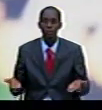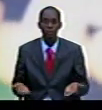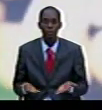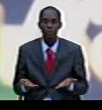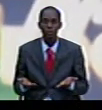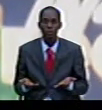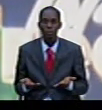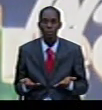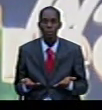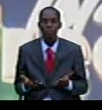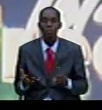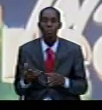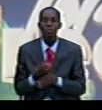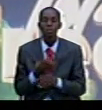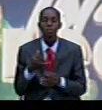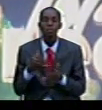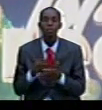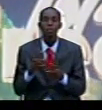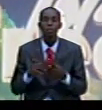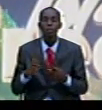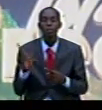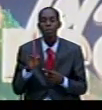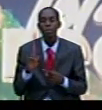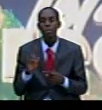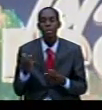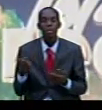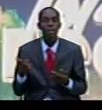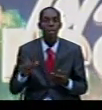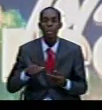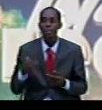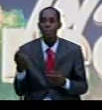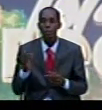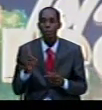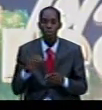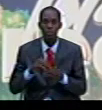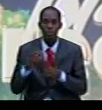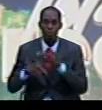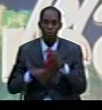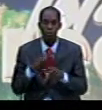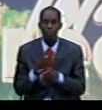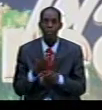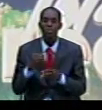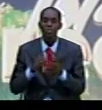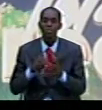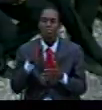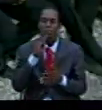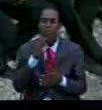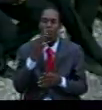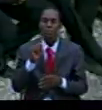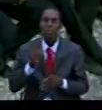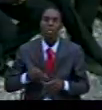take it to anywhere in the world, it is the standard.